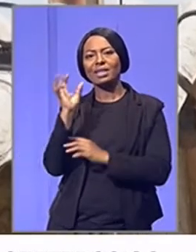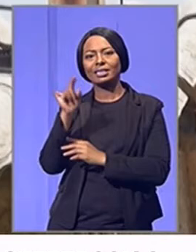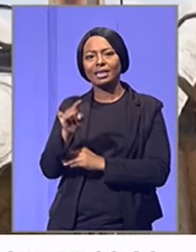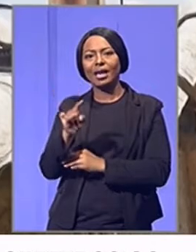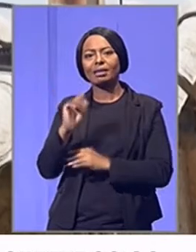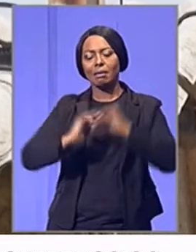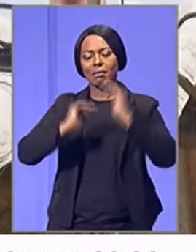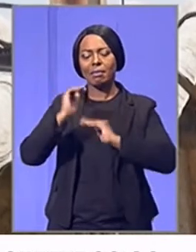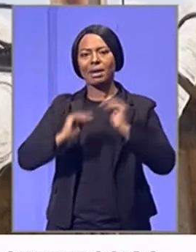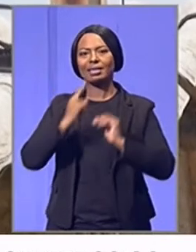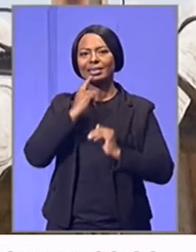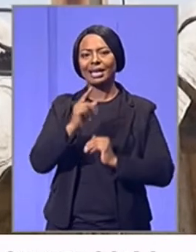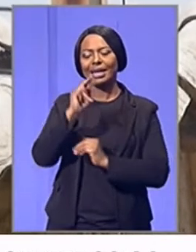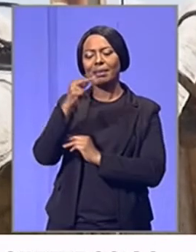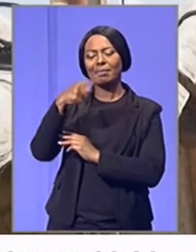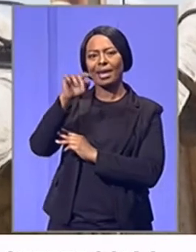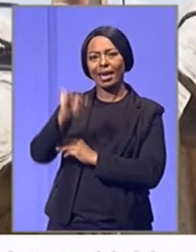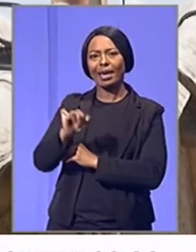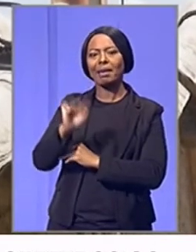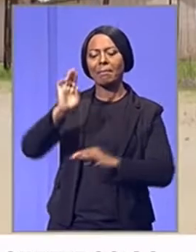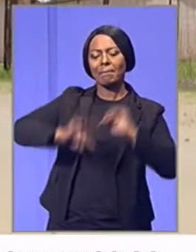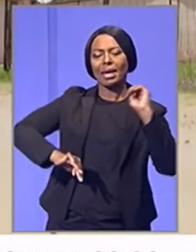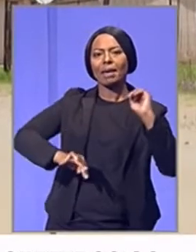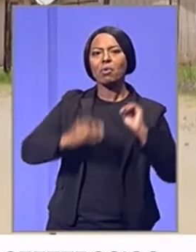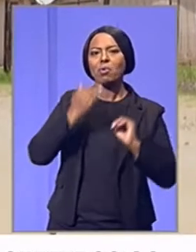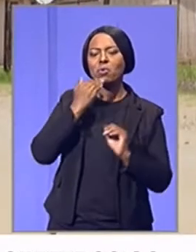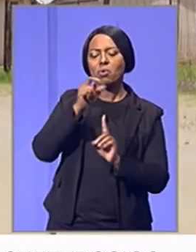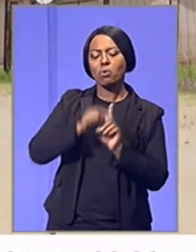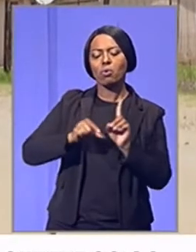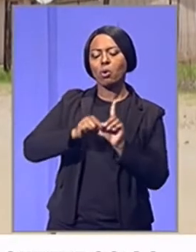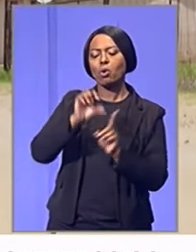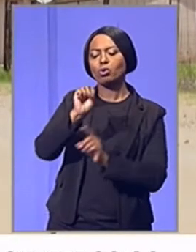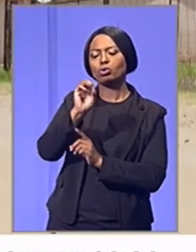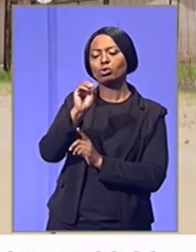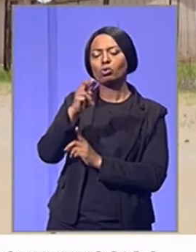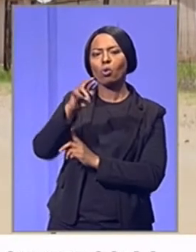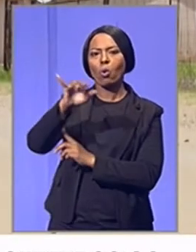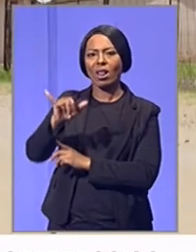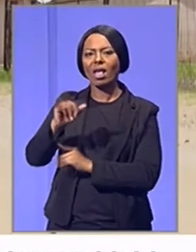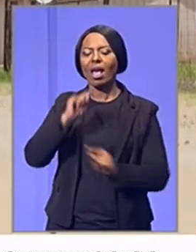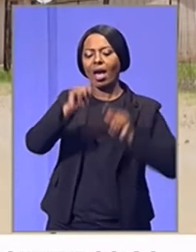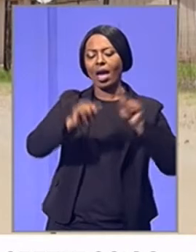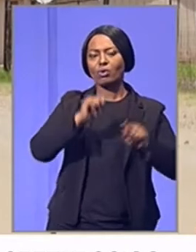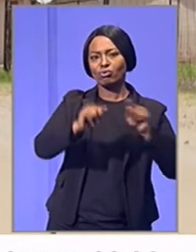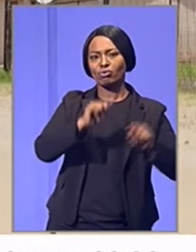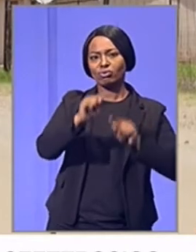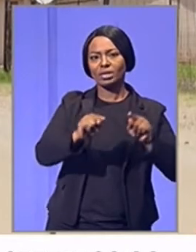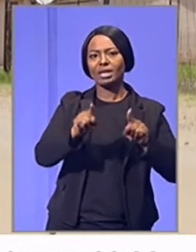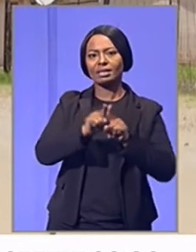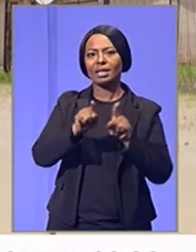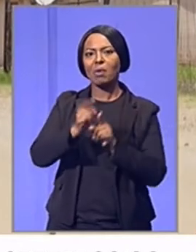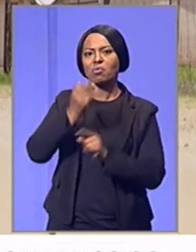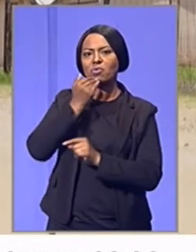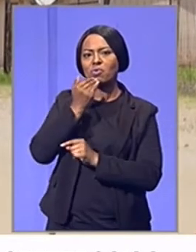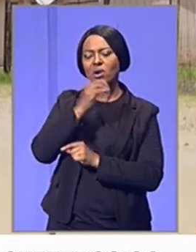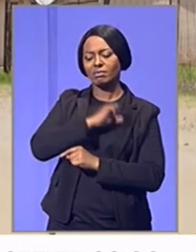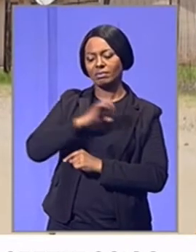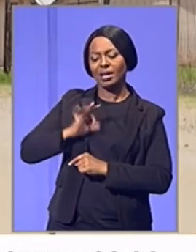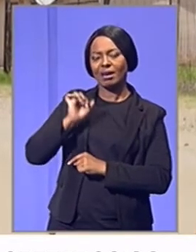phare mogwebi yo aparetsweng ke dipopo ya dinisodi ka ditatofatso ga mmogo le batlhankedi ba pele ba puso ya Free